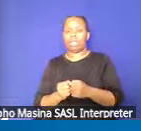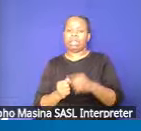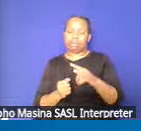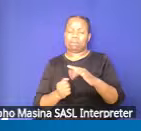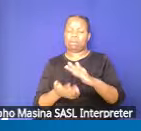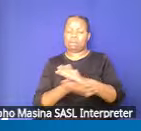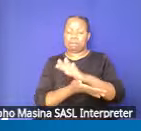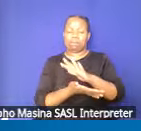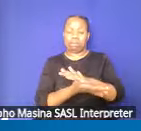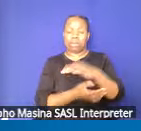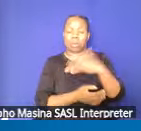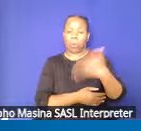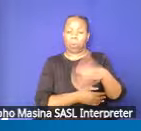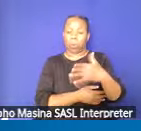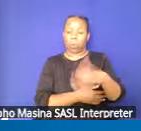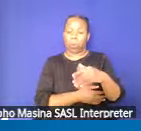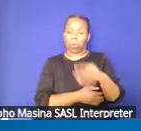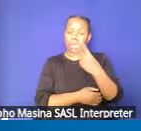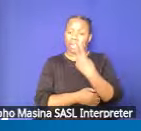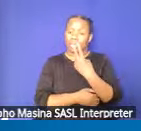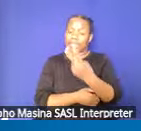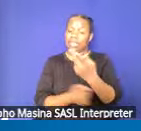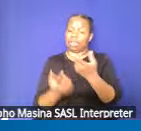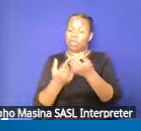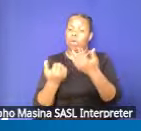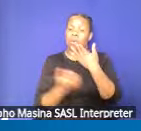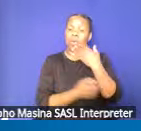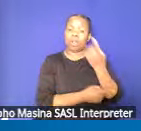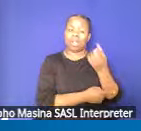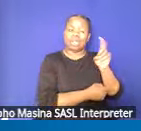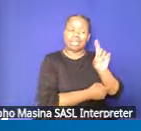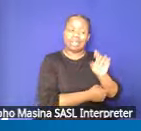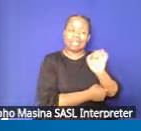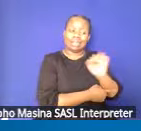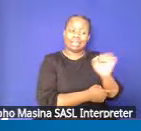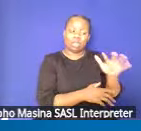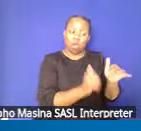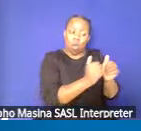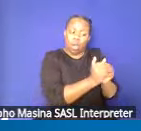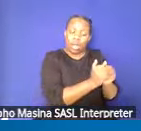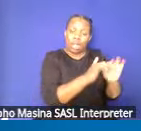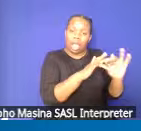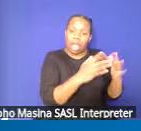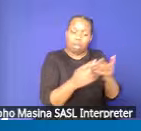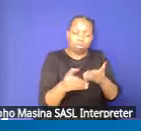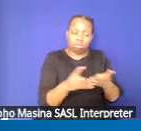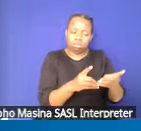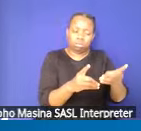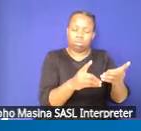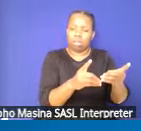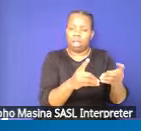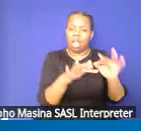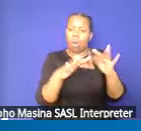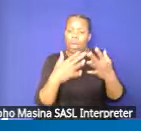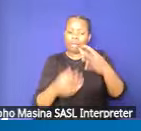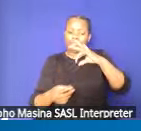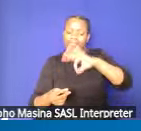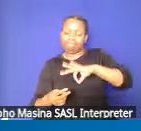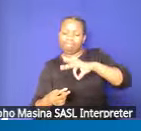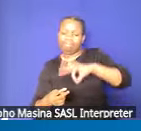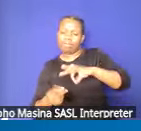appreciating what we have seen actually from our tax colleagues, how they navigate, and in terms of what are the benefits for persons